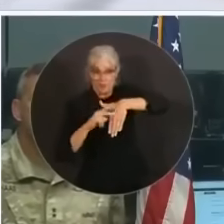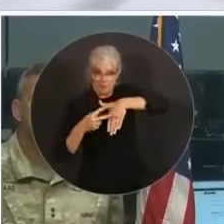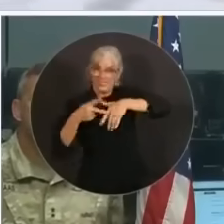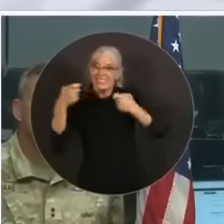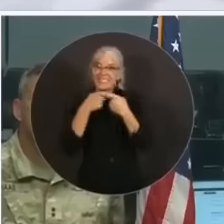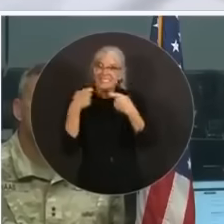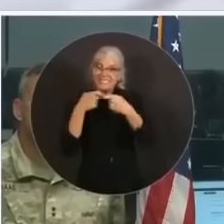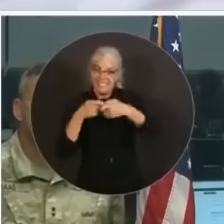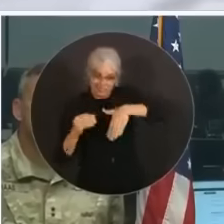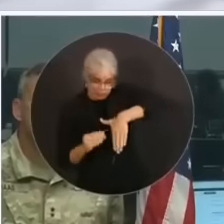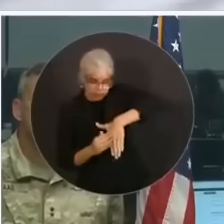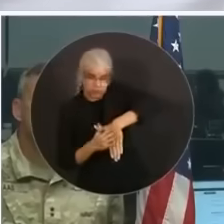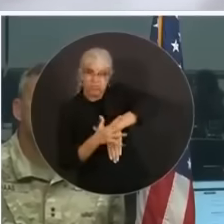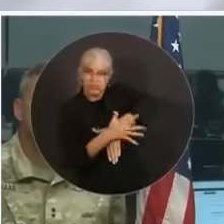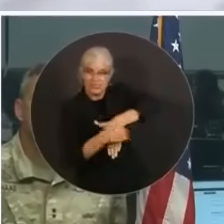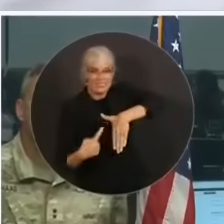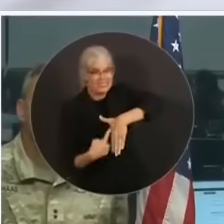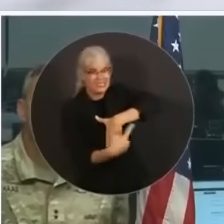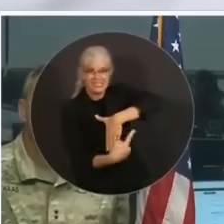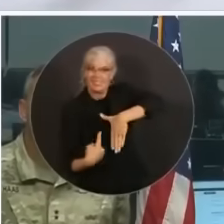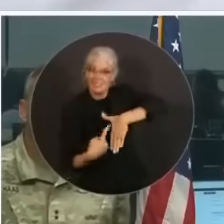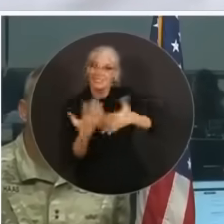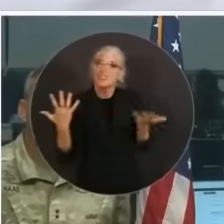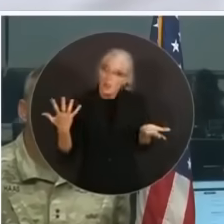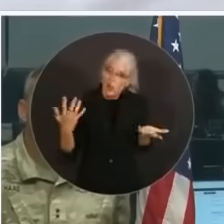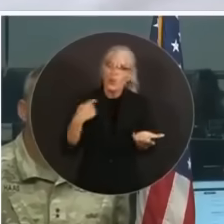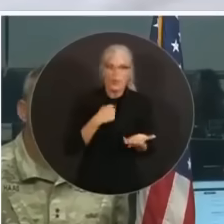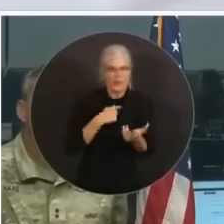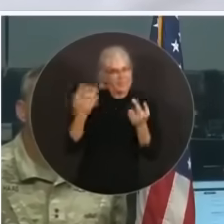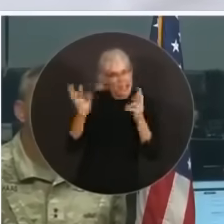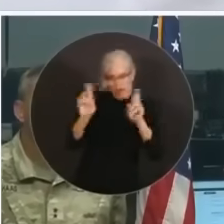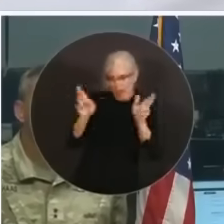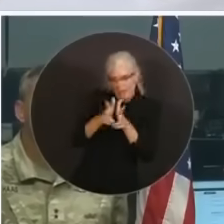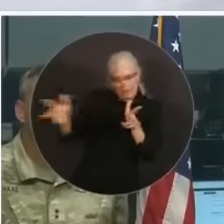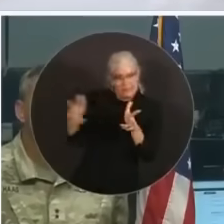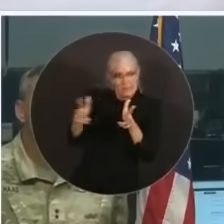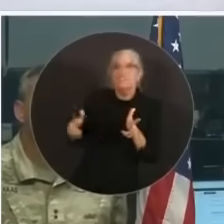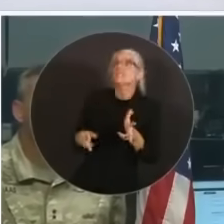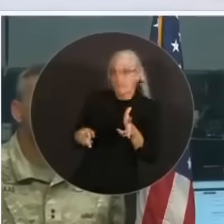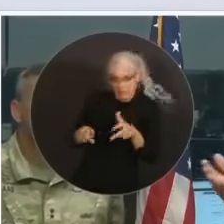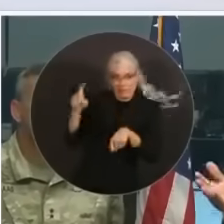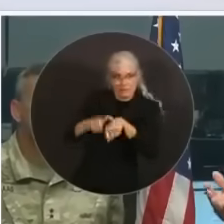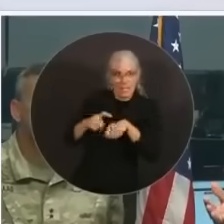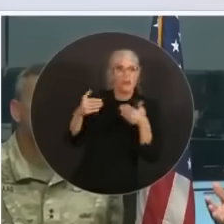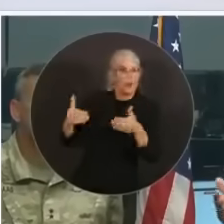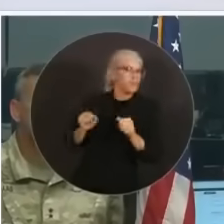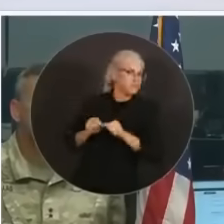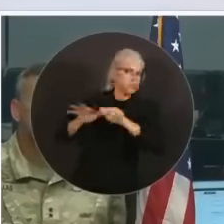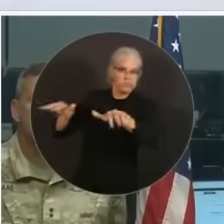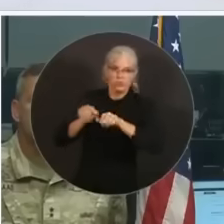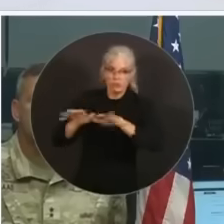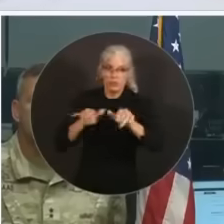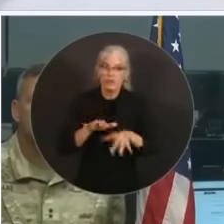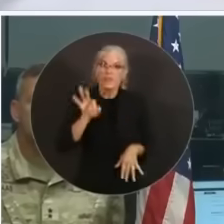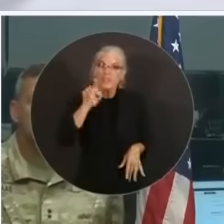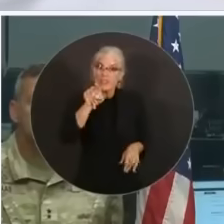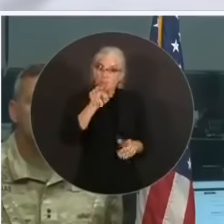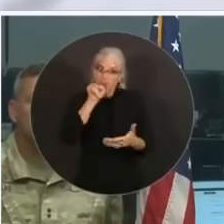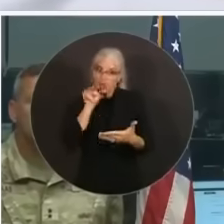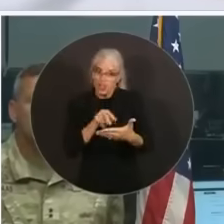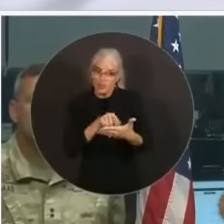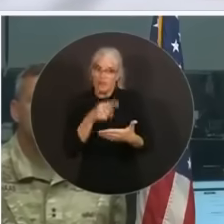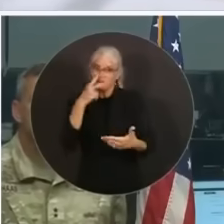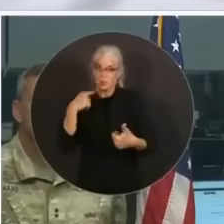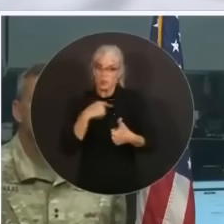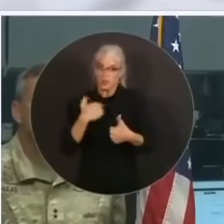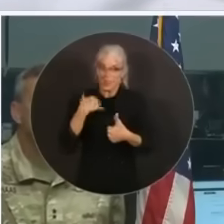spoken to most of them, and they're working to get people here. You know, if you look, we had Helene, and